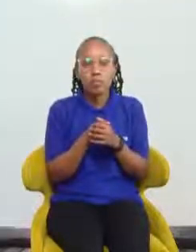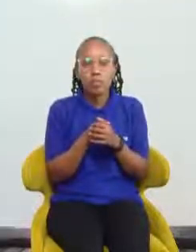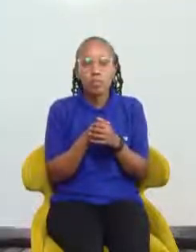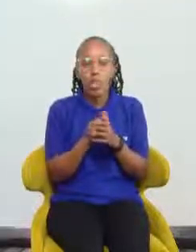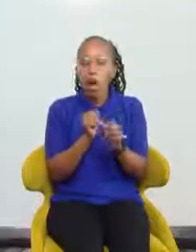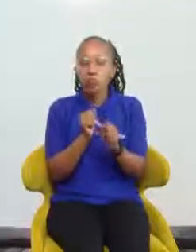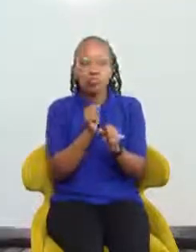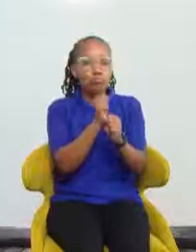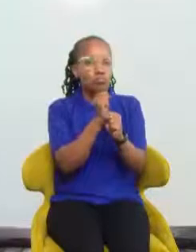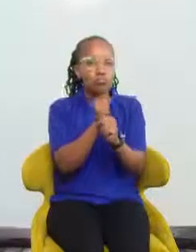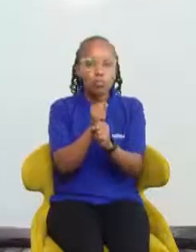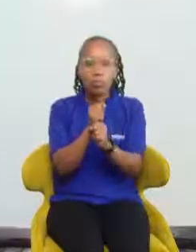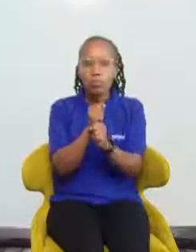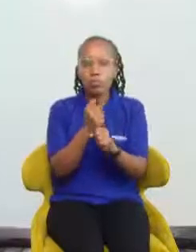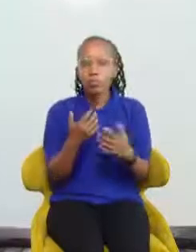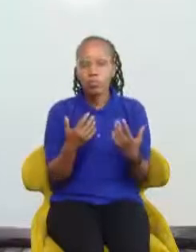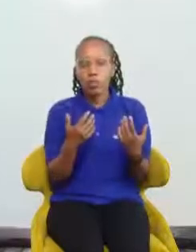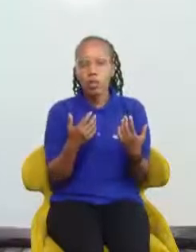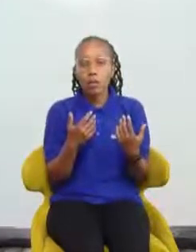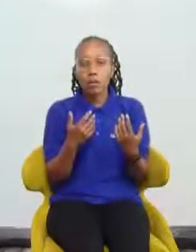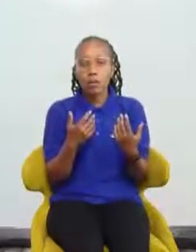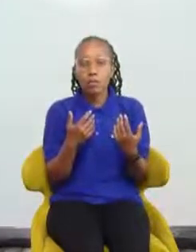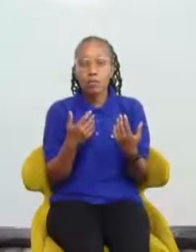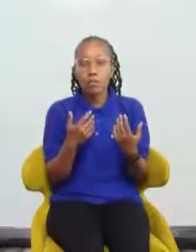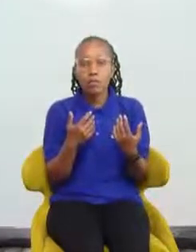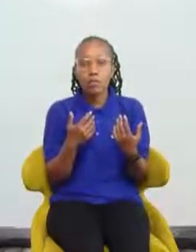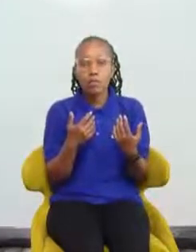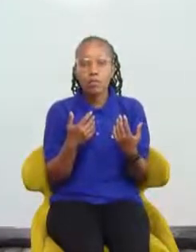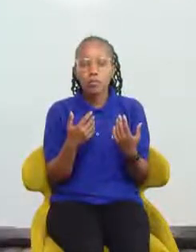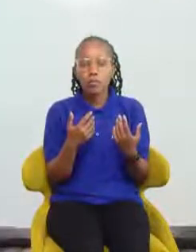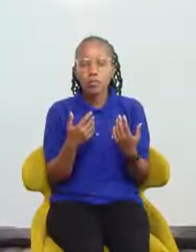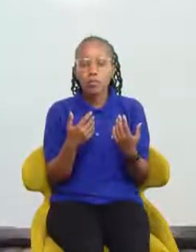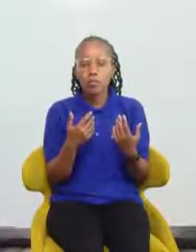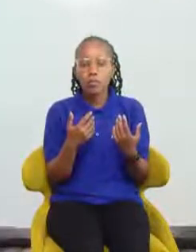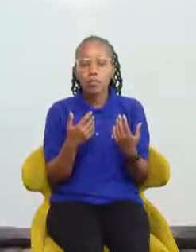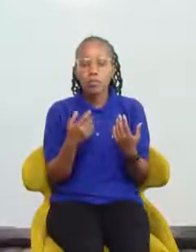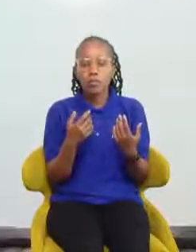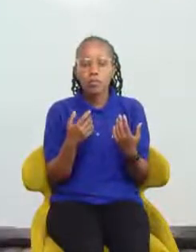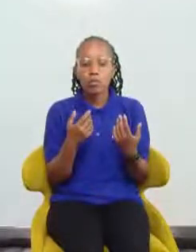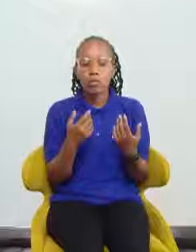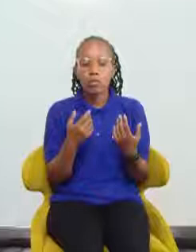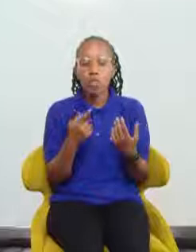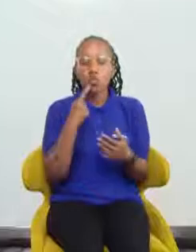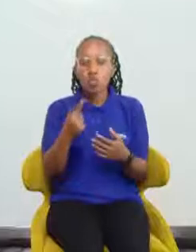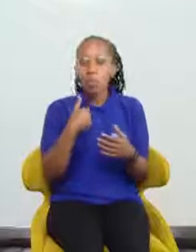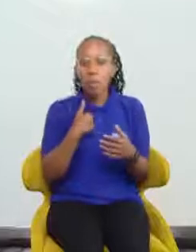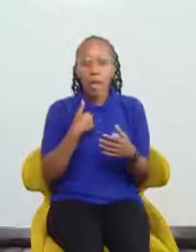tasks, or I'll find it very difficult to perform certain tasks. I value it and I'm grateful for